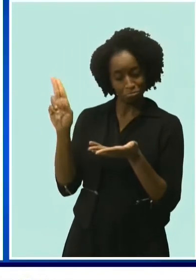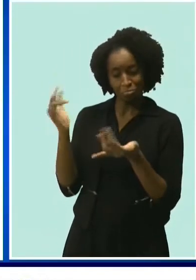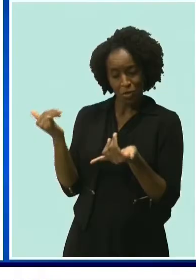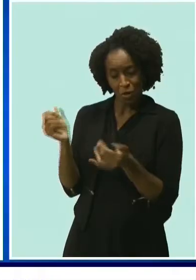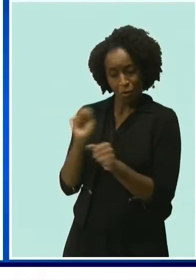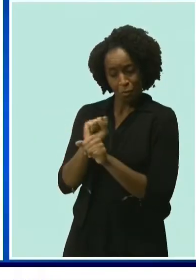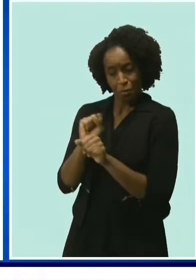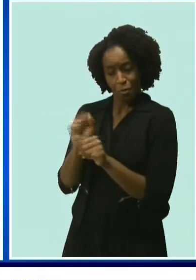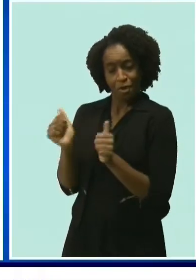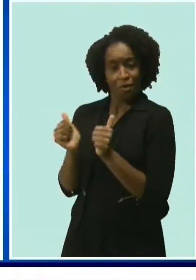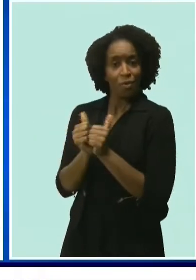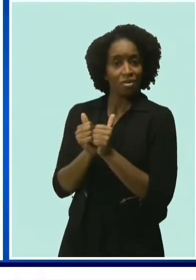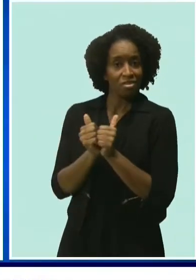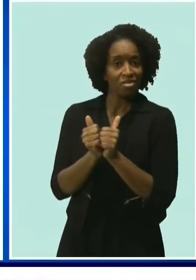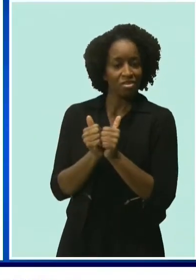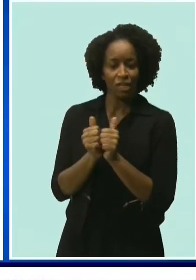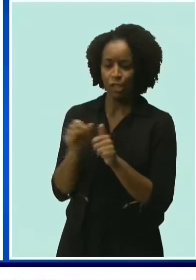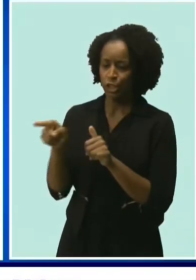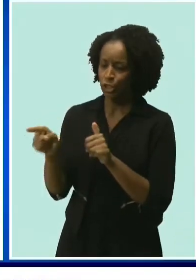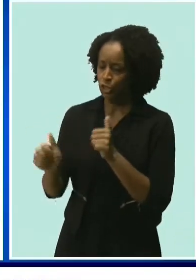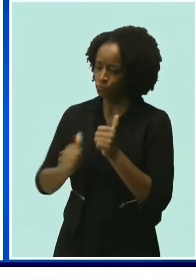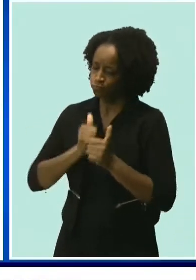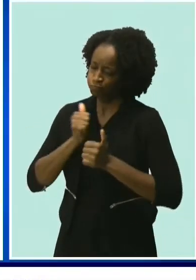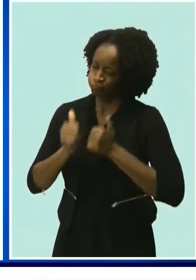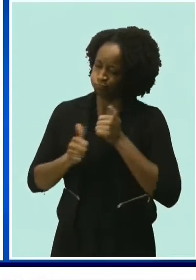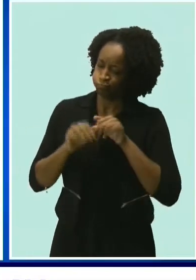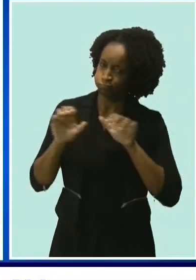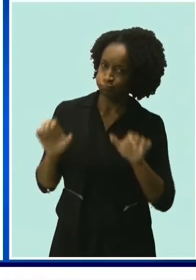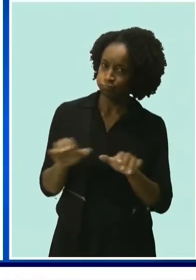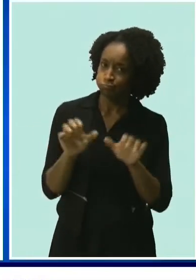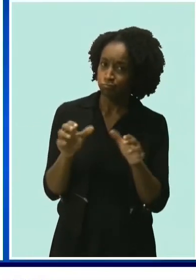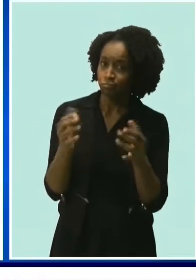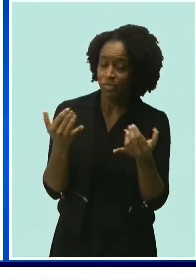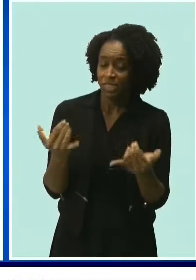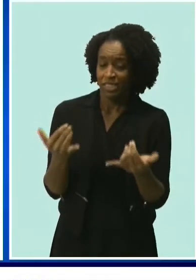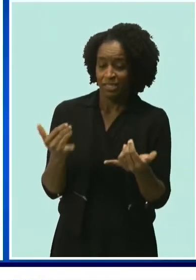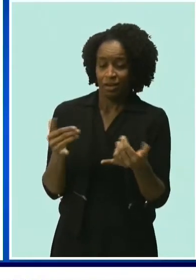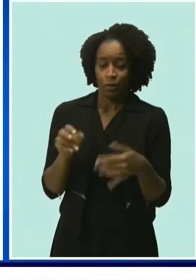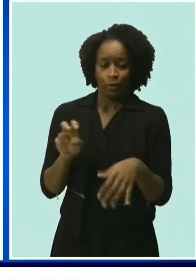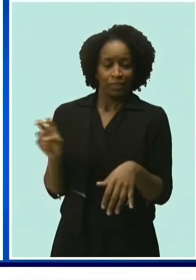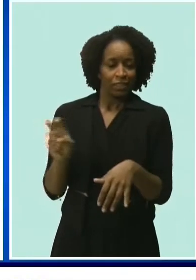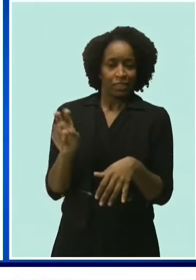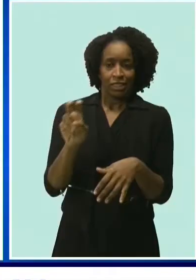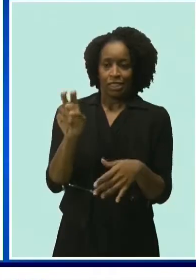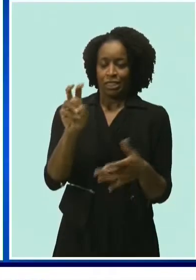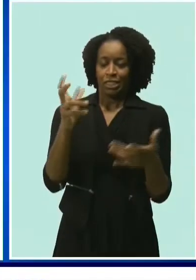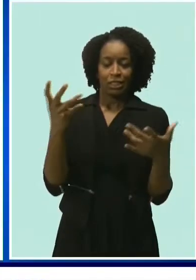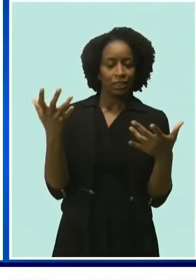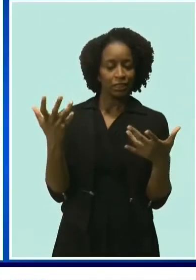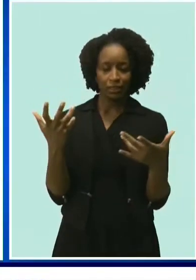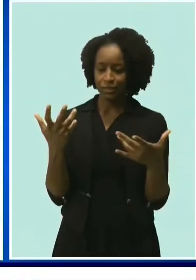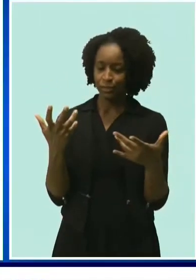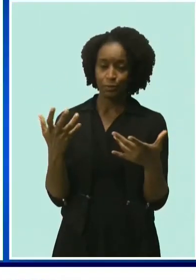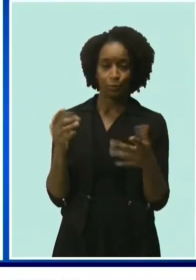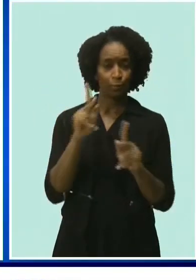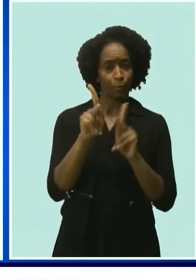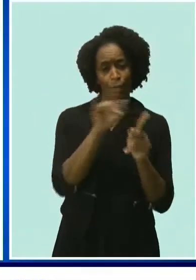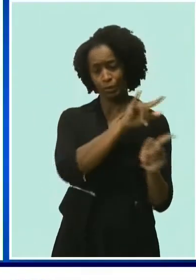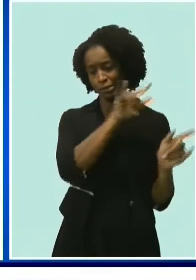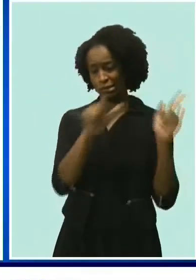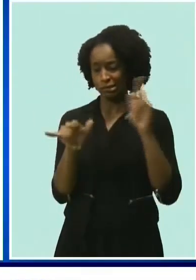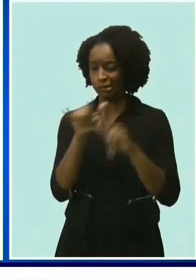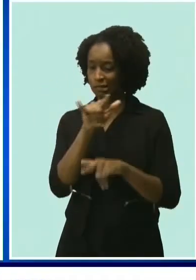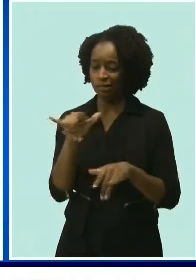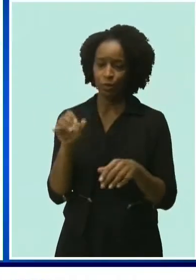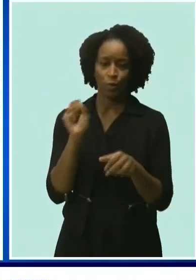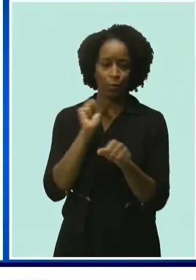very challenging time when Barbados' tourism sector has effectively ground to a halt. And